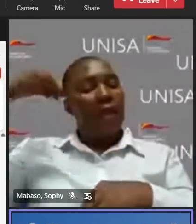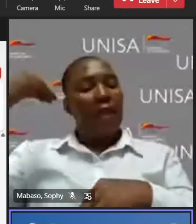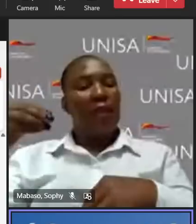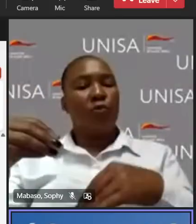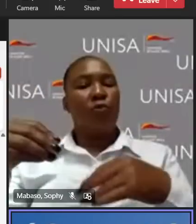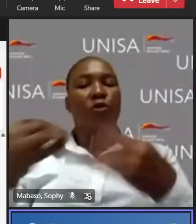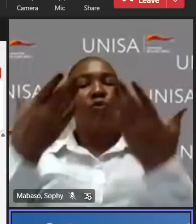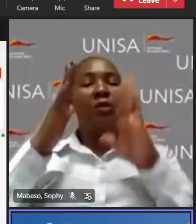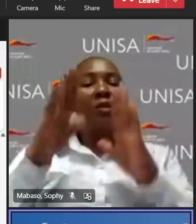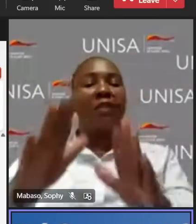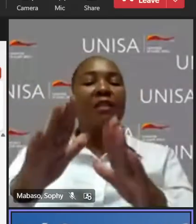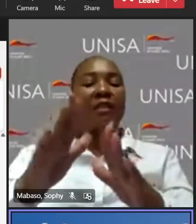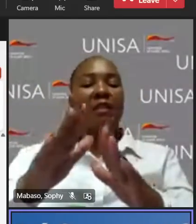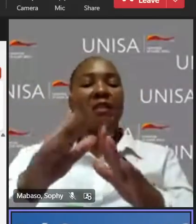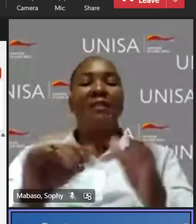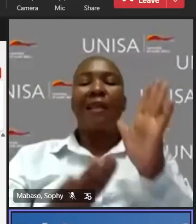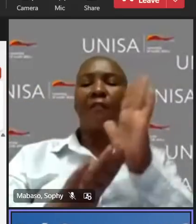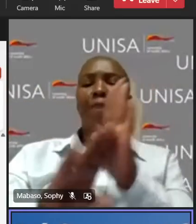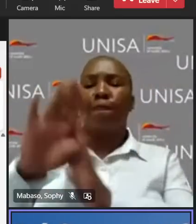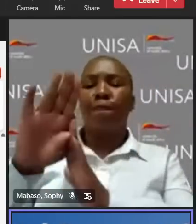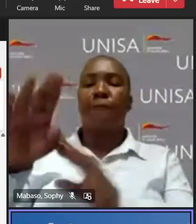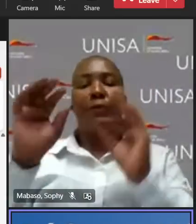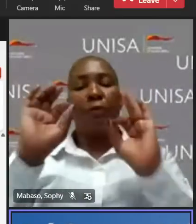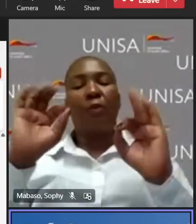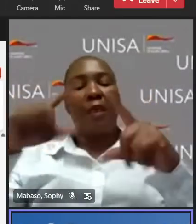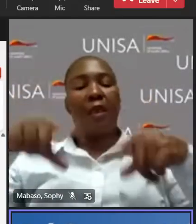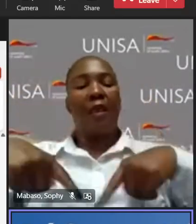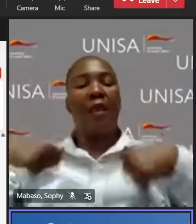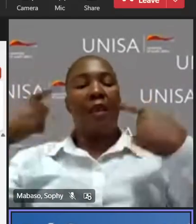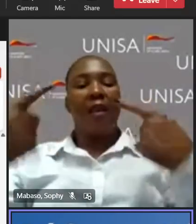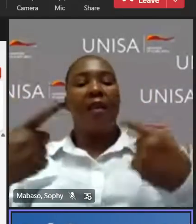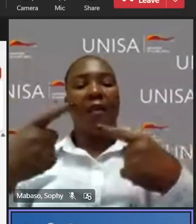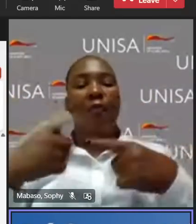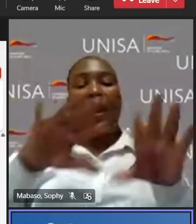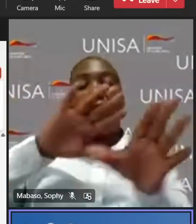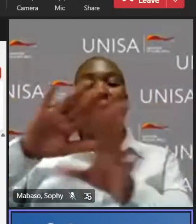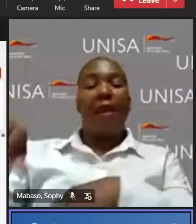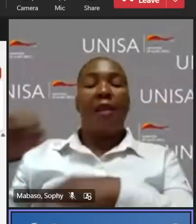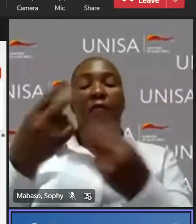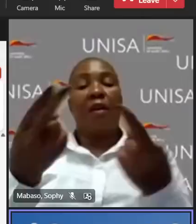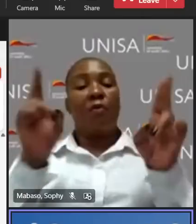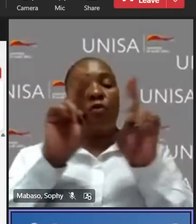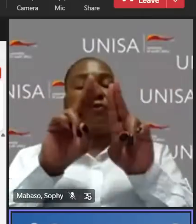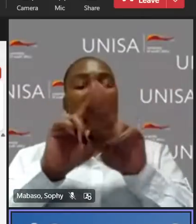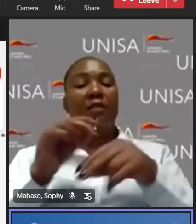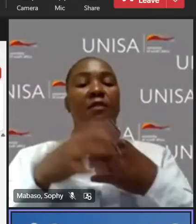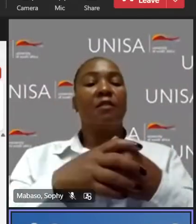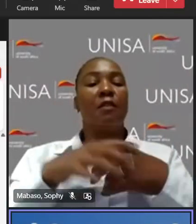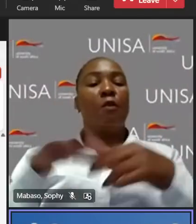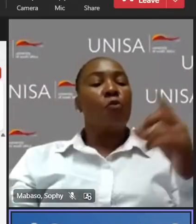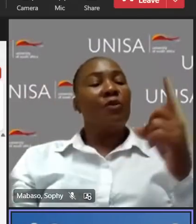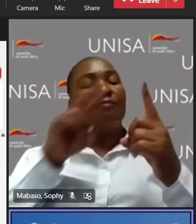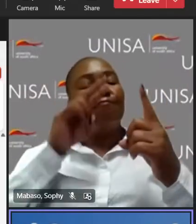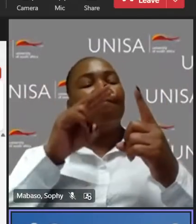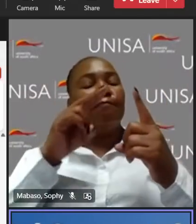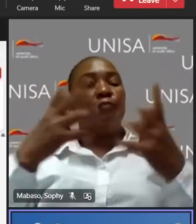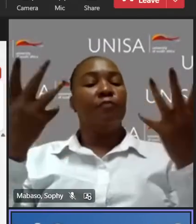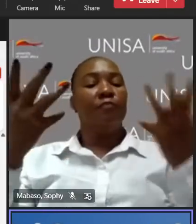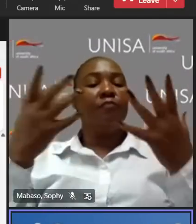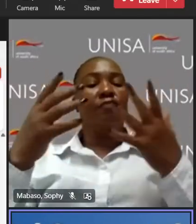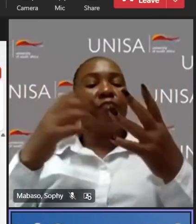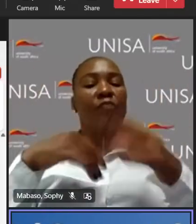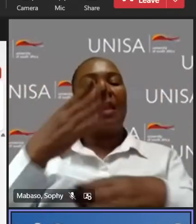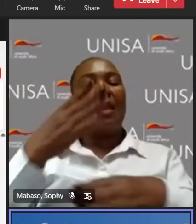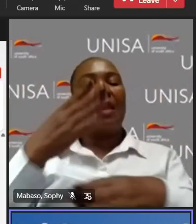students, and they are successful in life when they leave our institution. We see to career